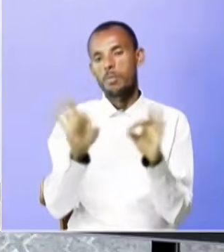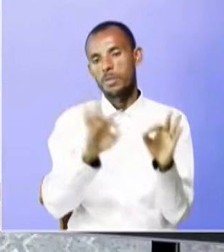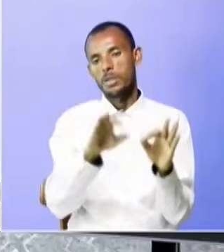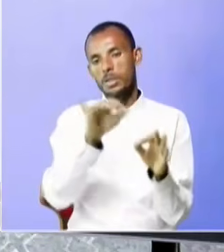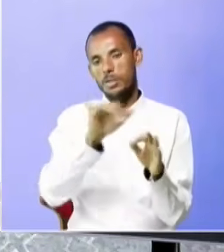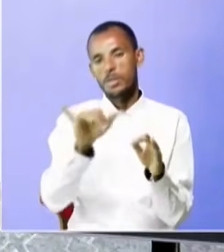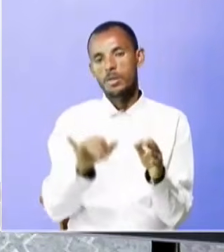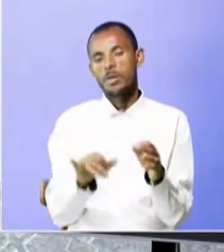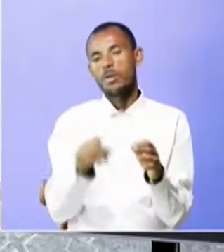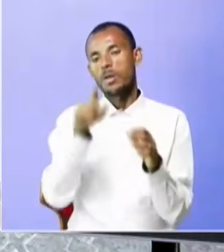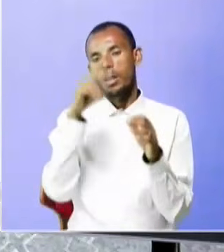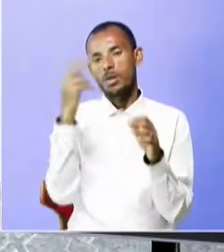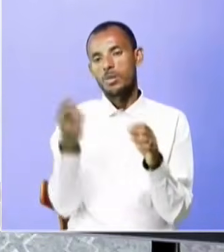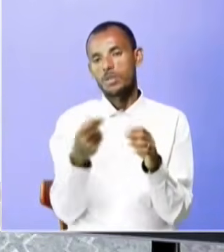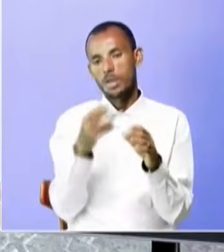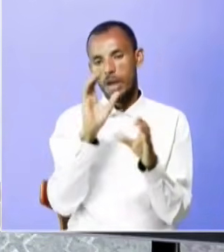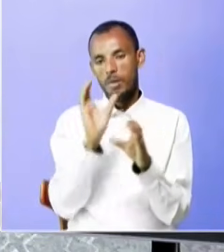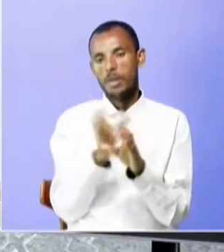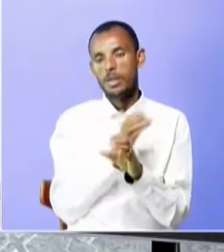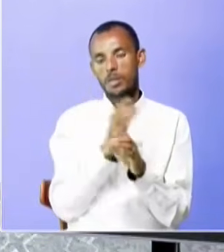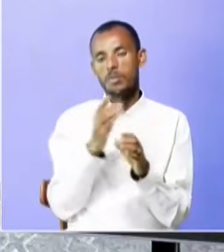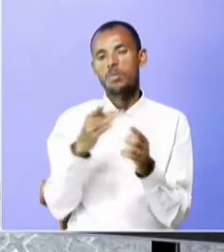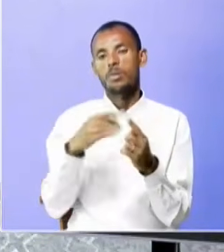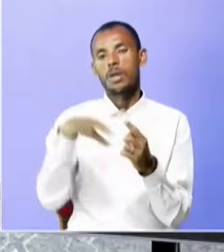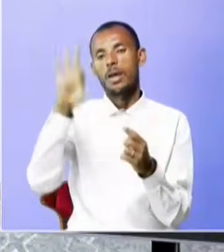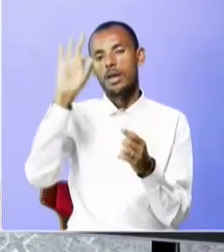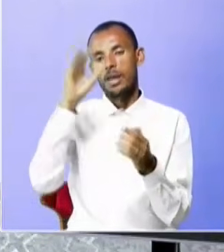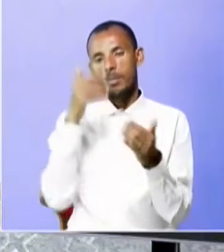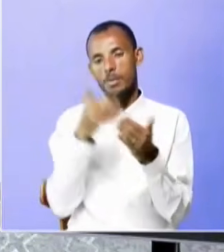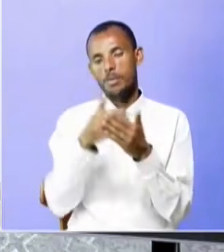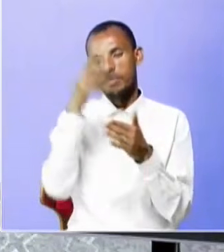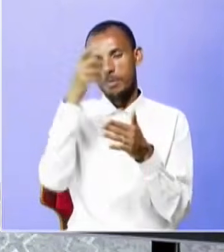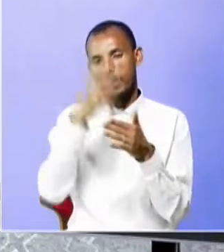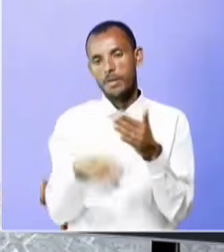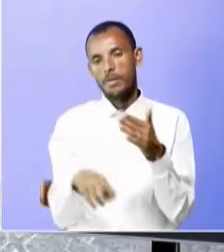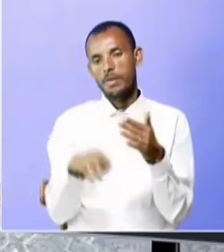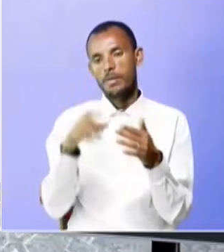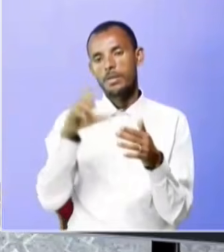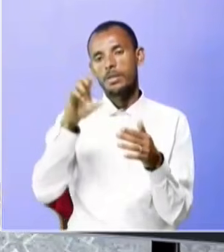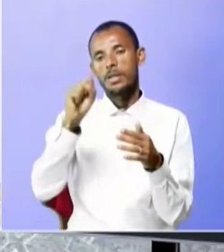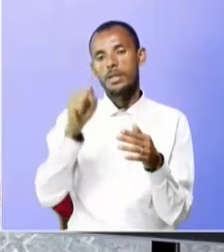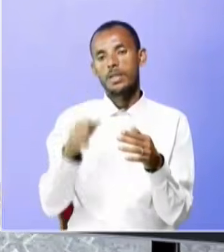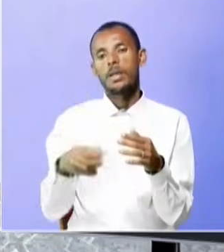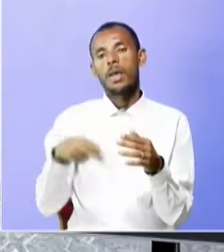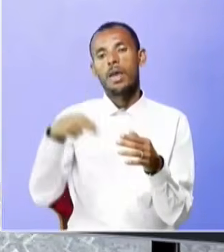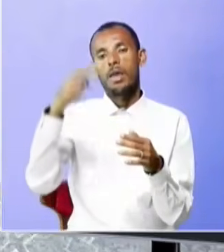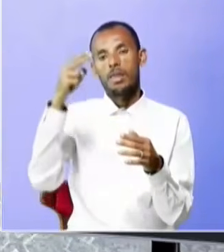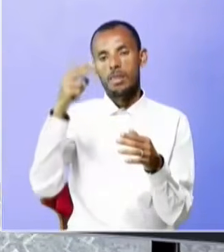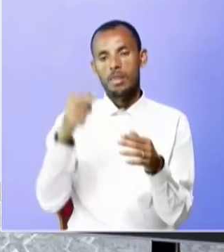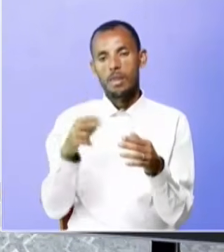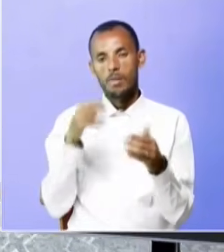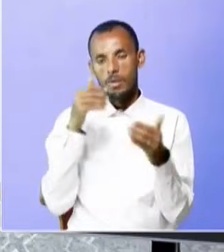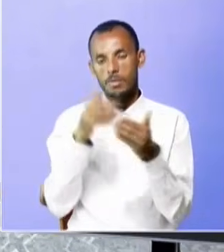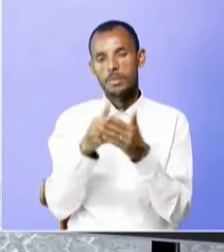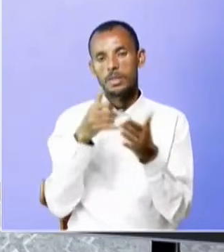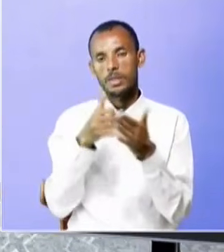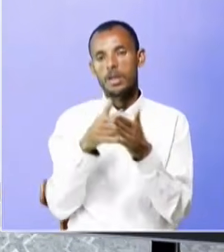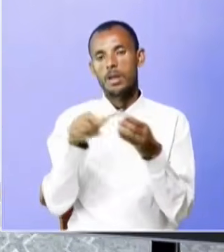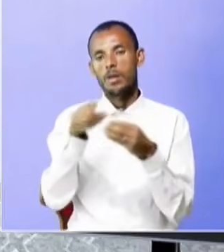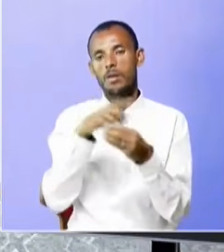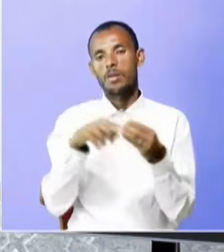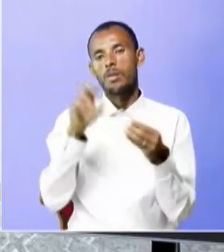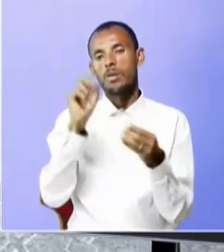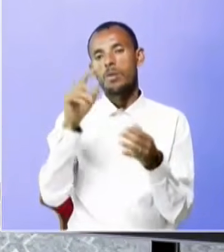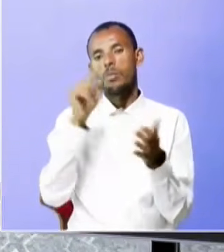you can use your calculator to obtain the approximate value of the slant height. Okay, approximately it's around 12 point